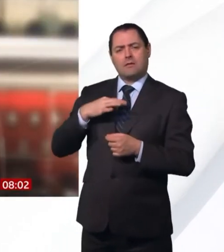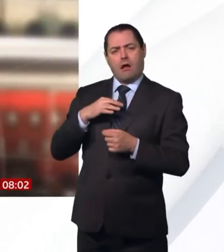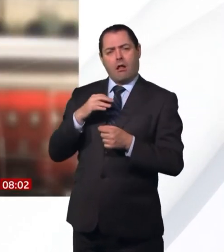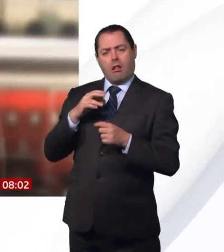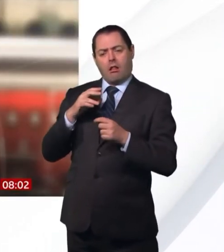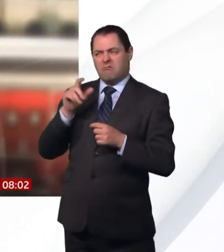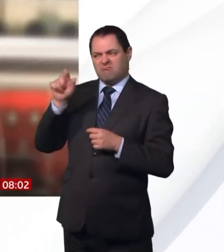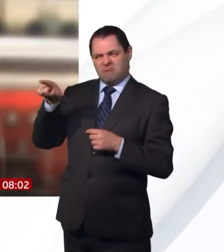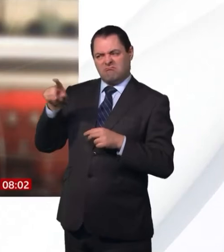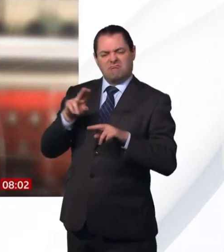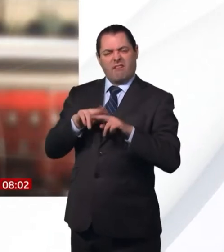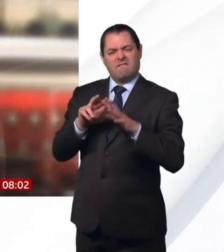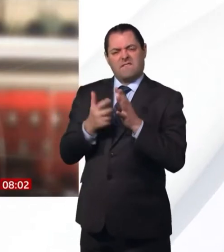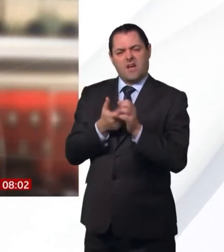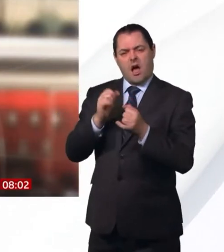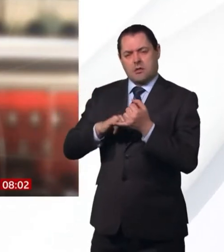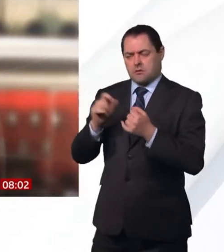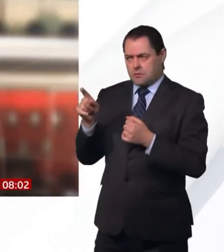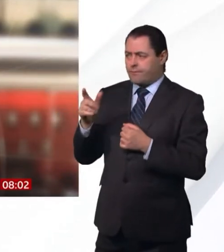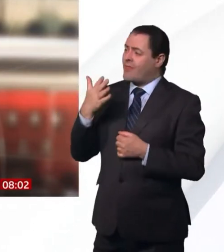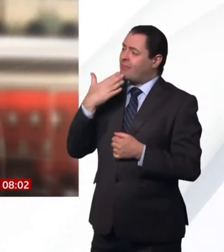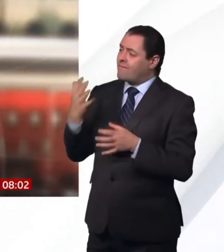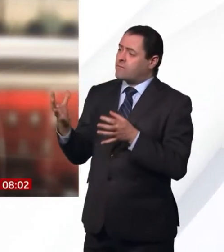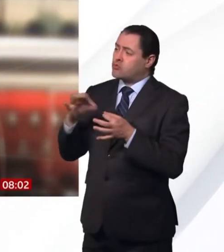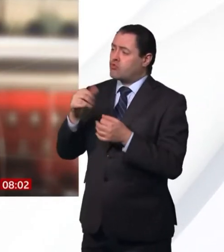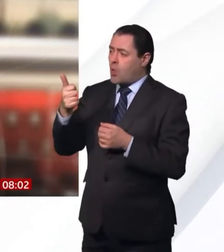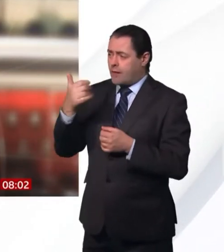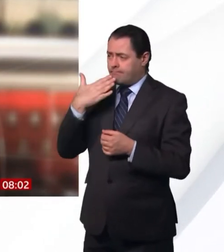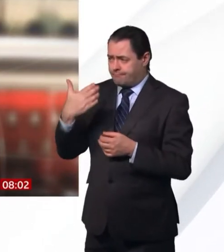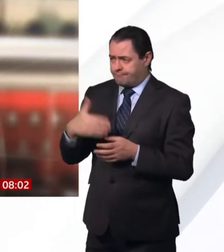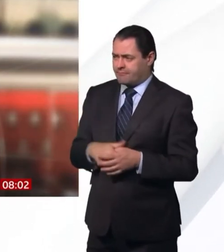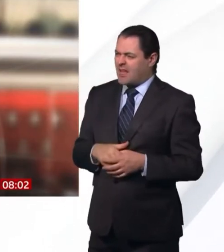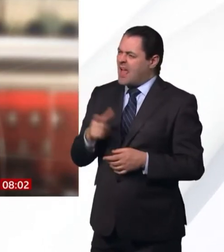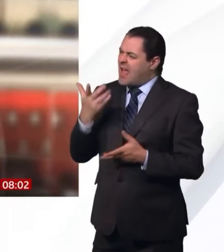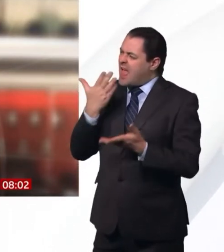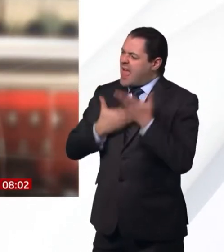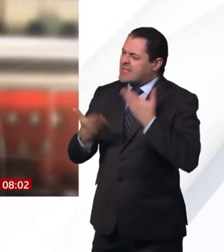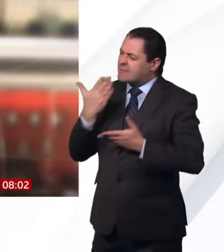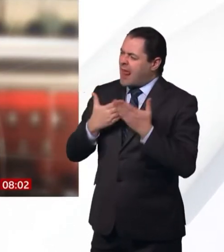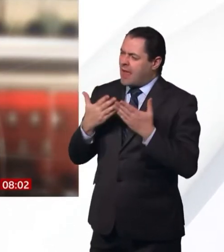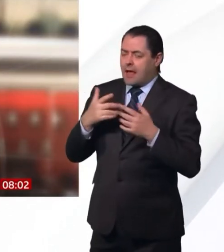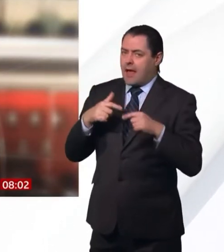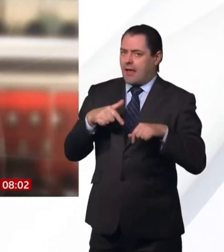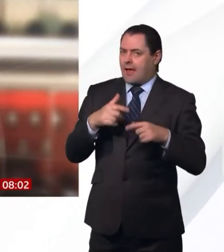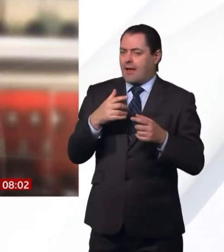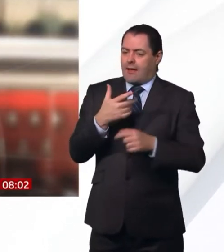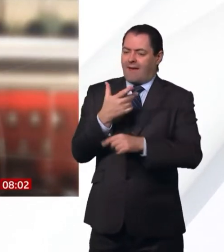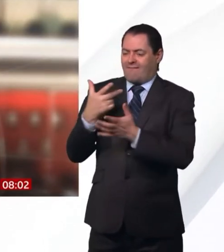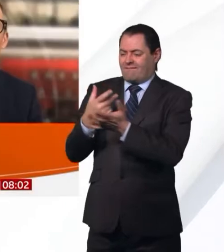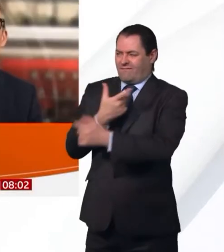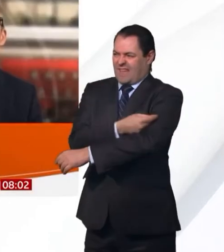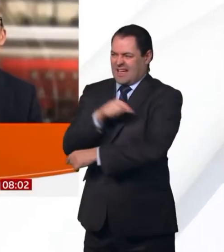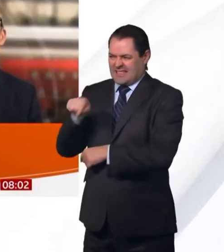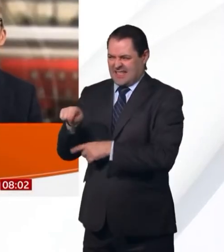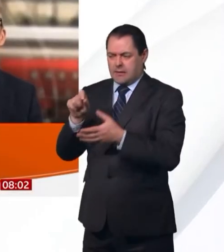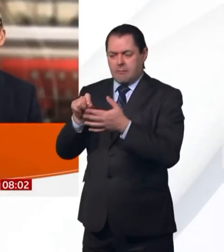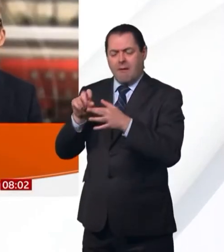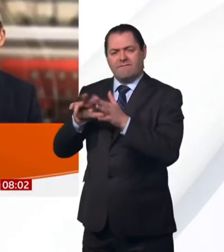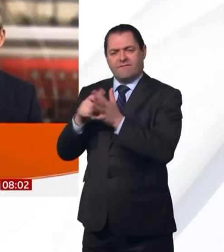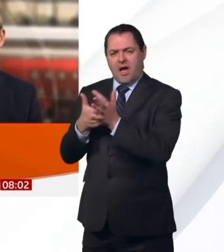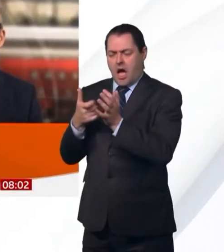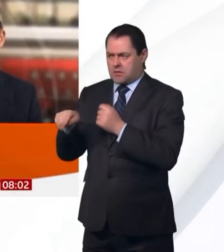Walsh. Fergus, good morning to you and thank you for joining us again. Just explain for people, I mean, obviously we've had a vaccine already with the